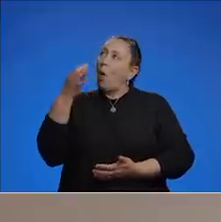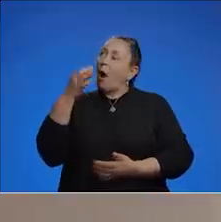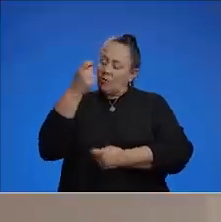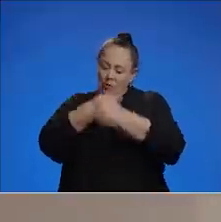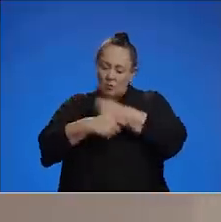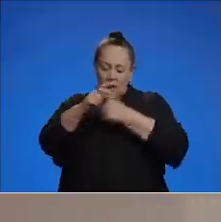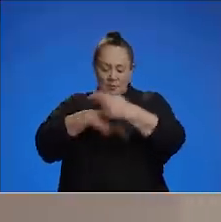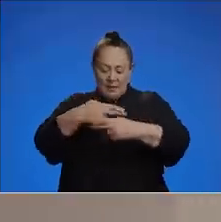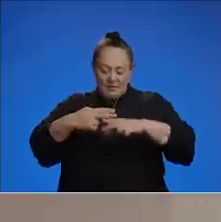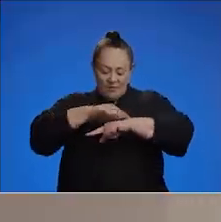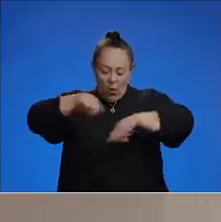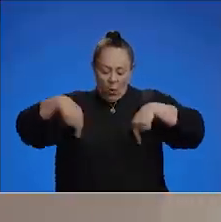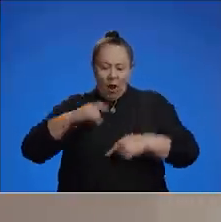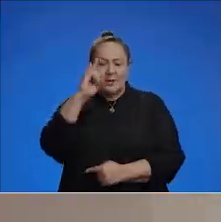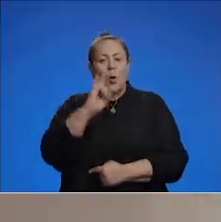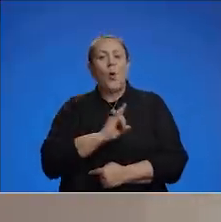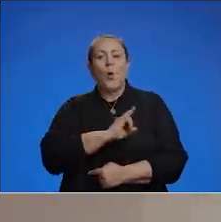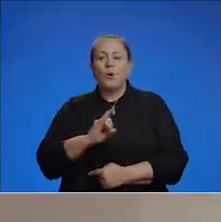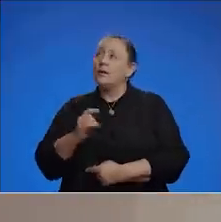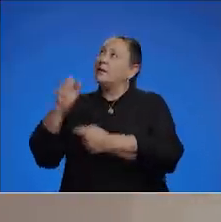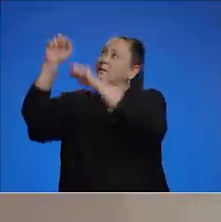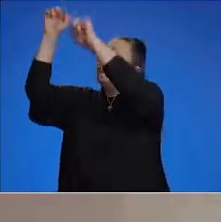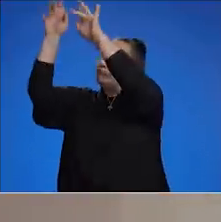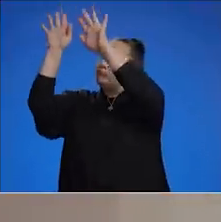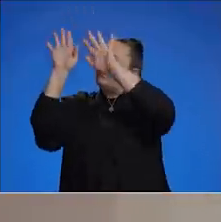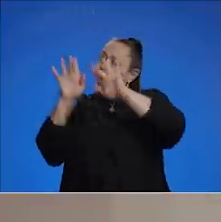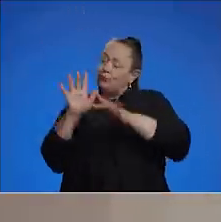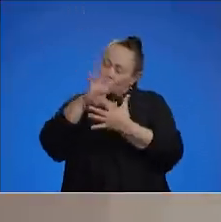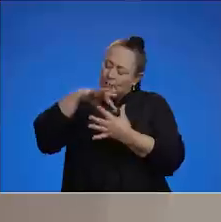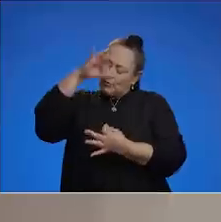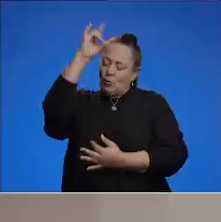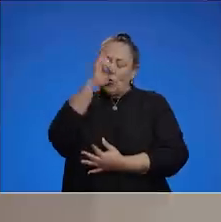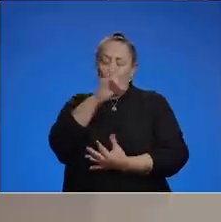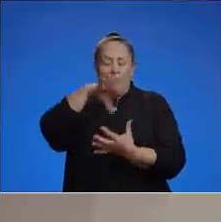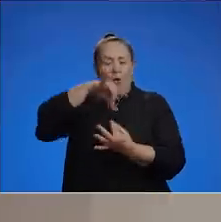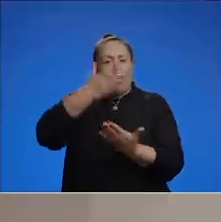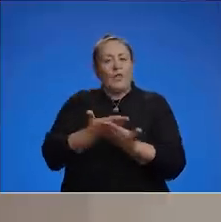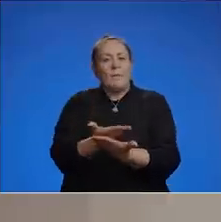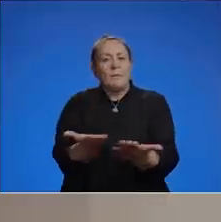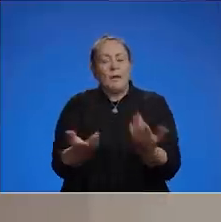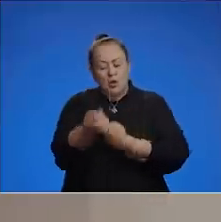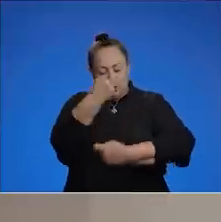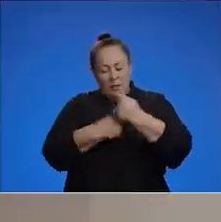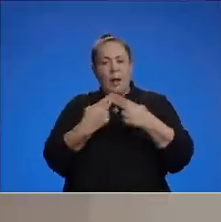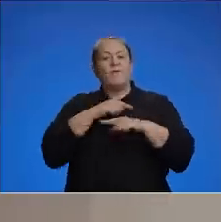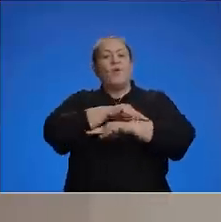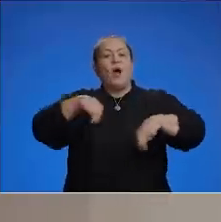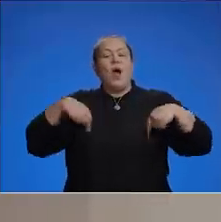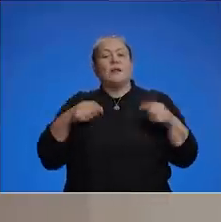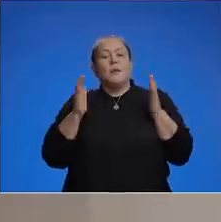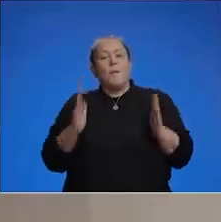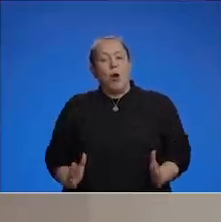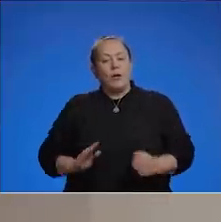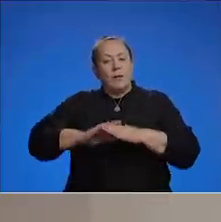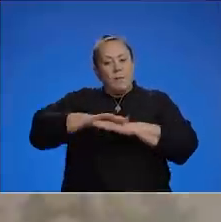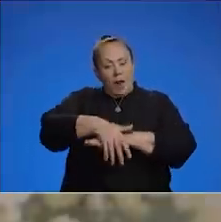Make holy, therefore, these gifts, we pray, by sending down your Spirit upon them like the dewfall, so that they may become